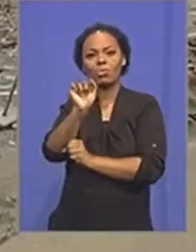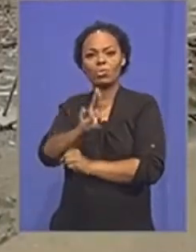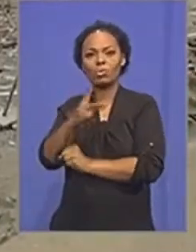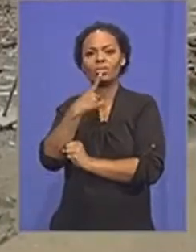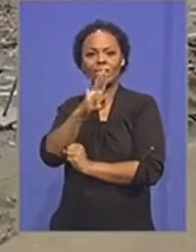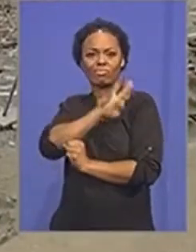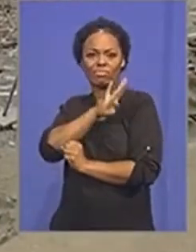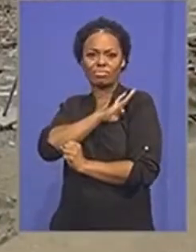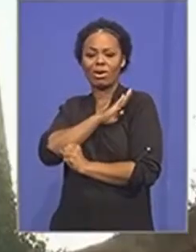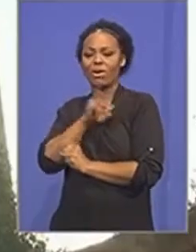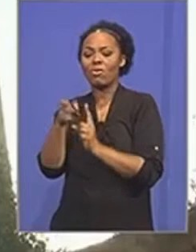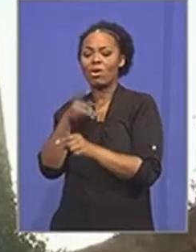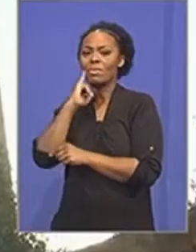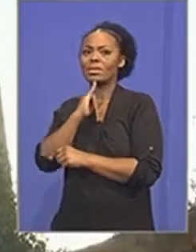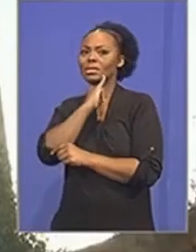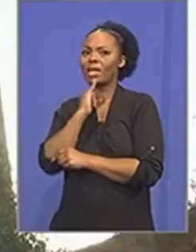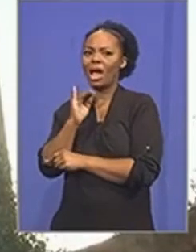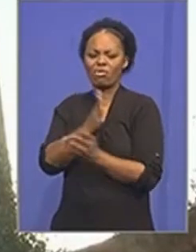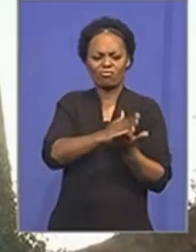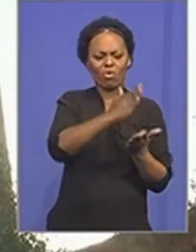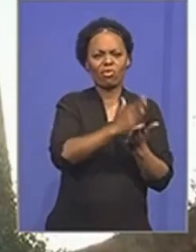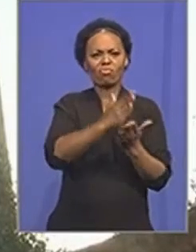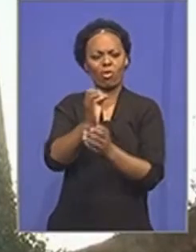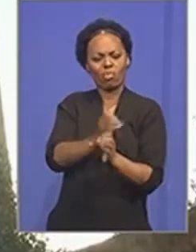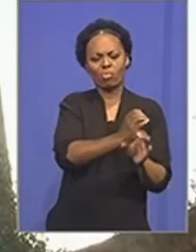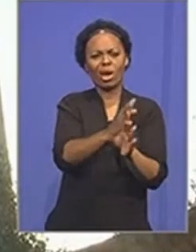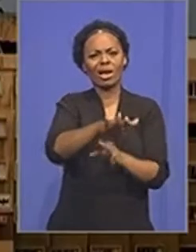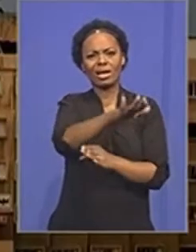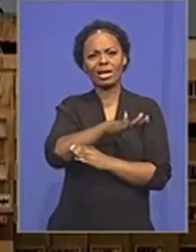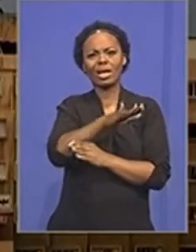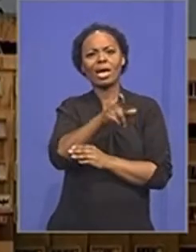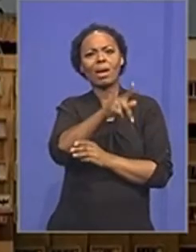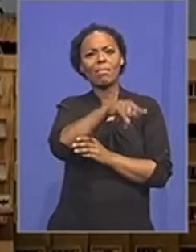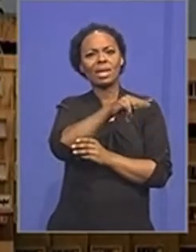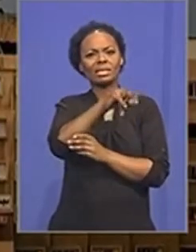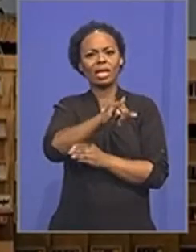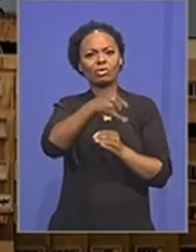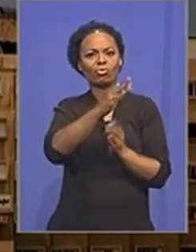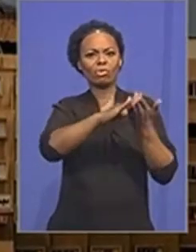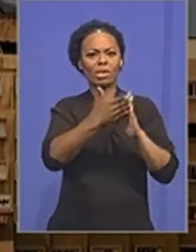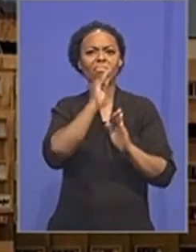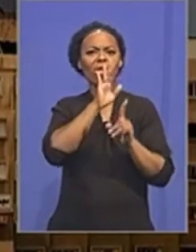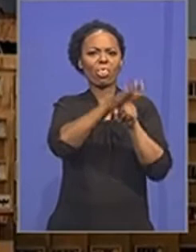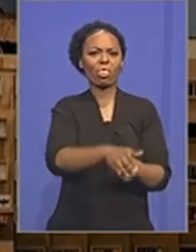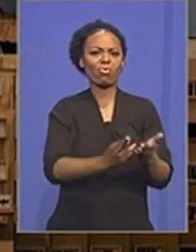sa Israel ho ntsha ka dikgoka ma Palestina botjhabela ba Jerusalema ke ho hatikela molao wa matjhaba.